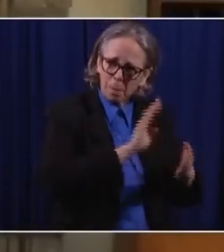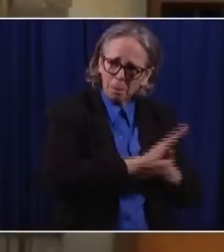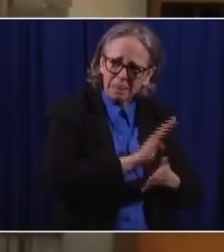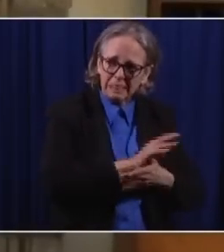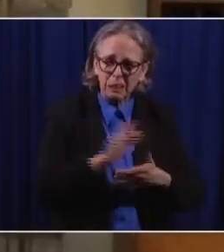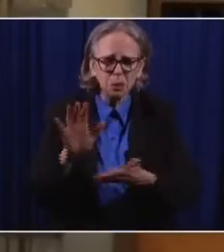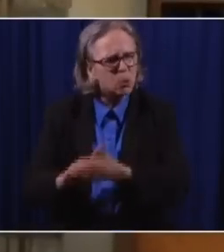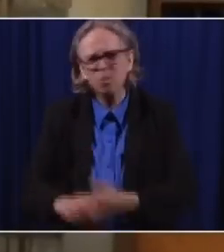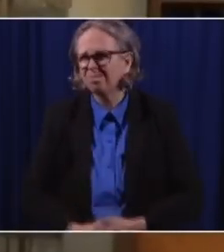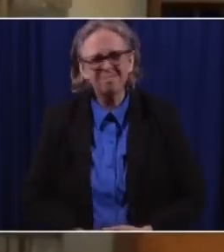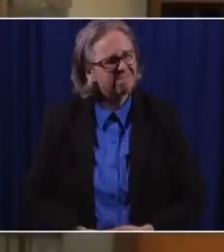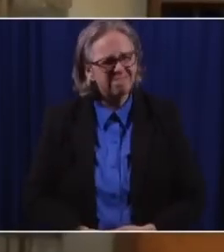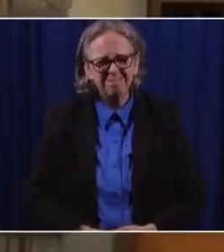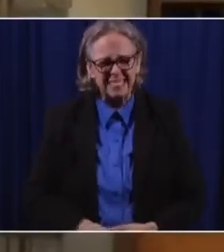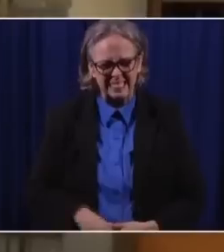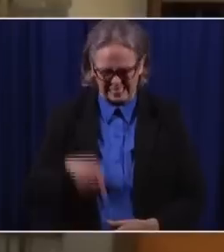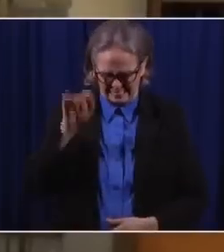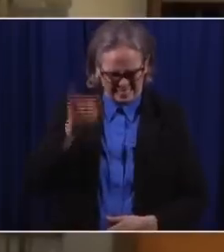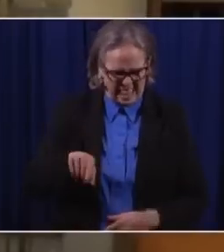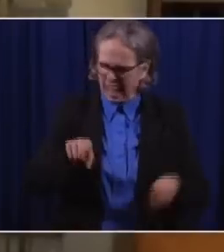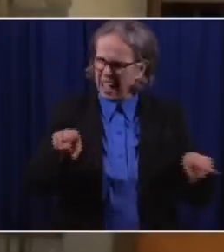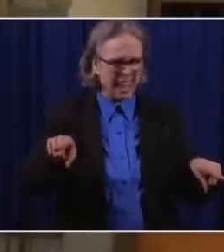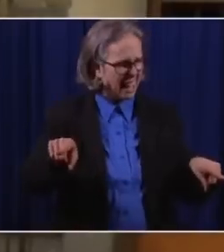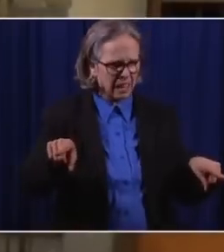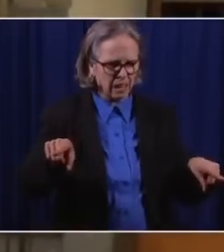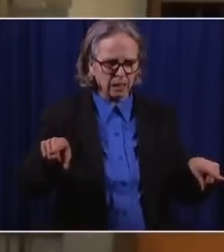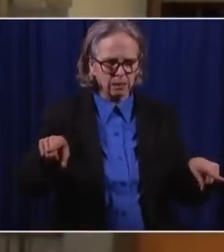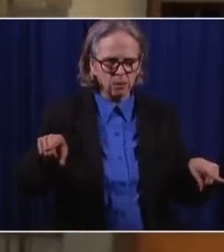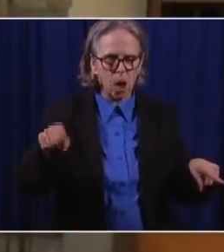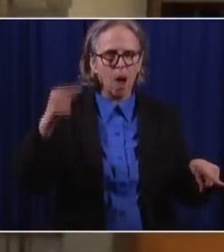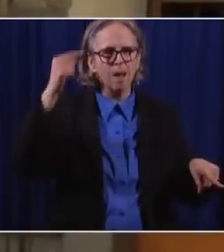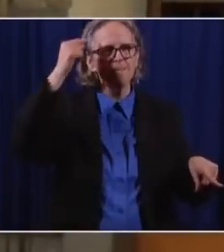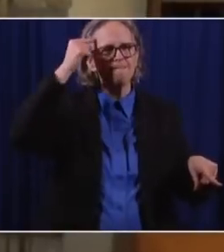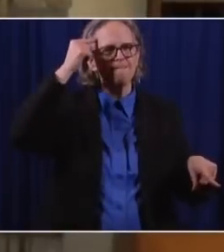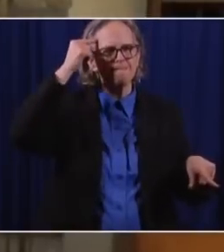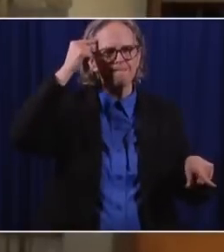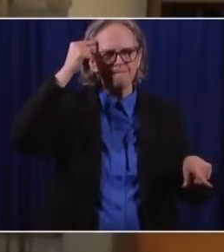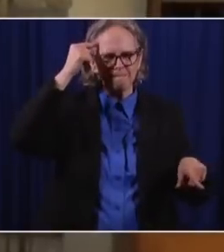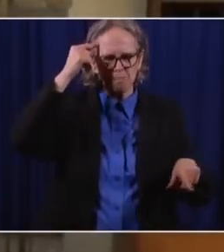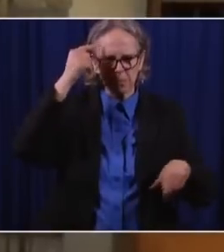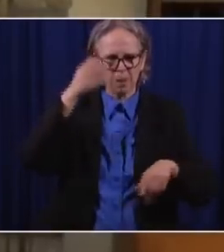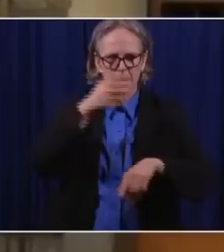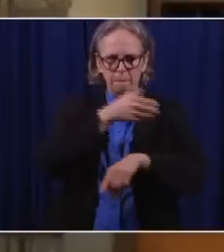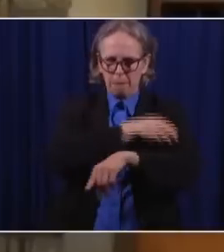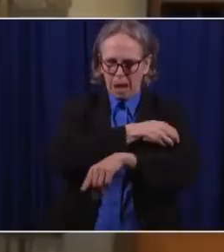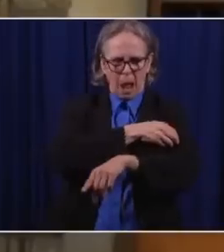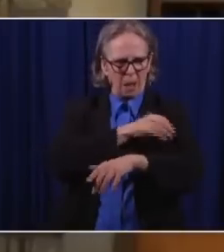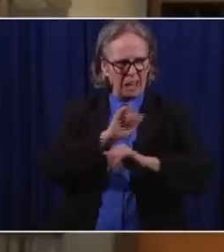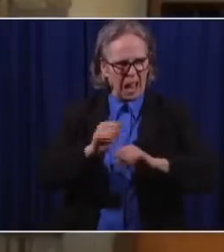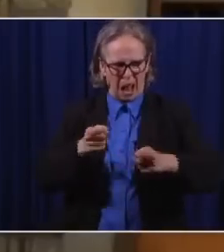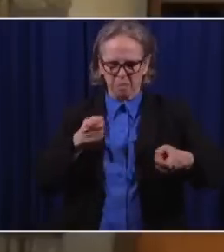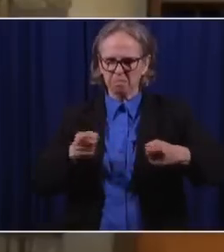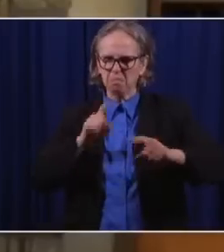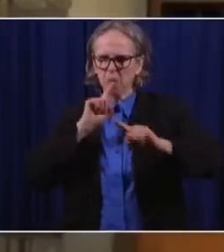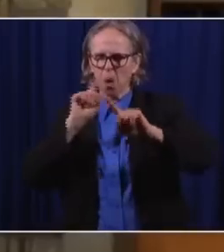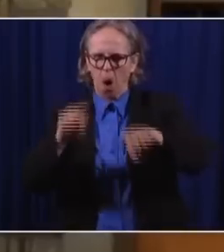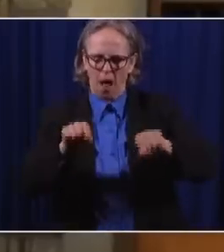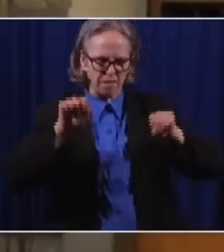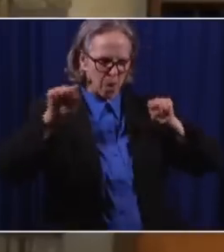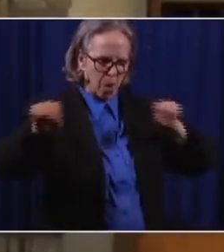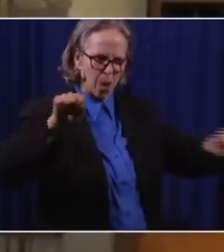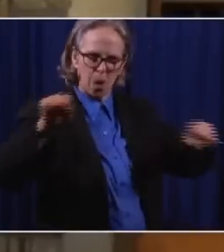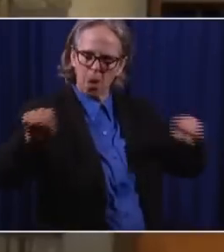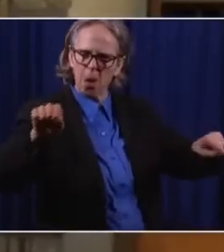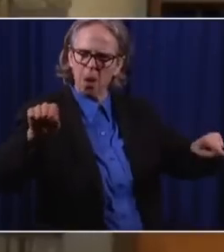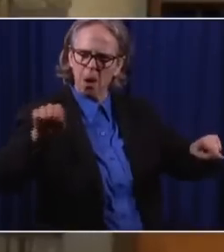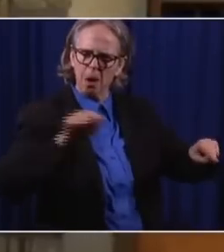So in the areas that we have been able to put a mask order on and actually enforce it, we have been able to see great results. Where we